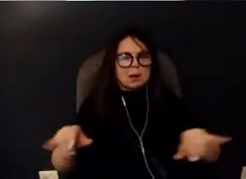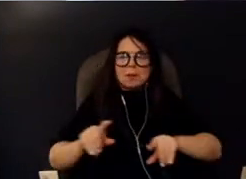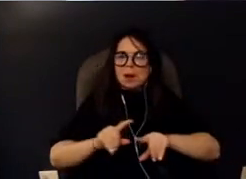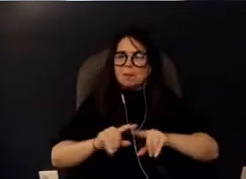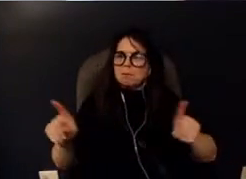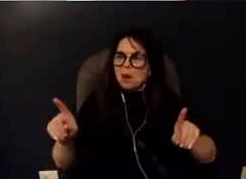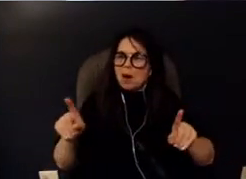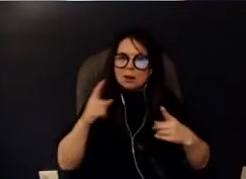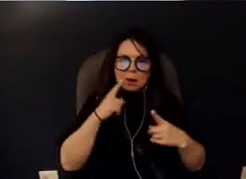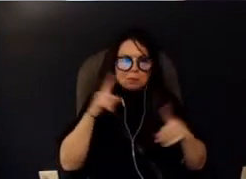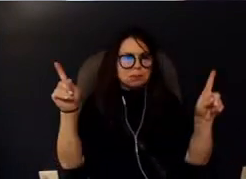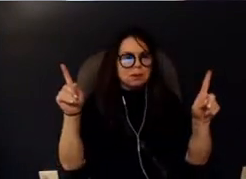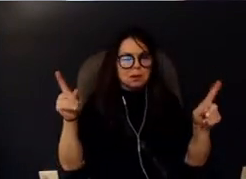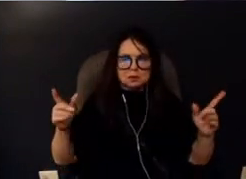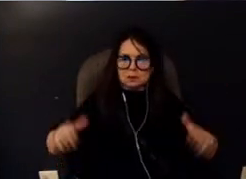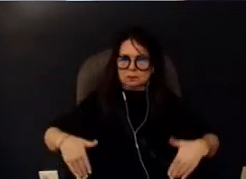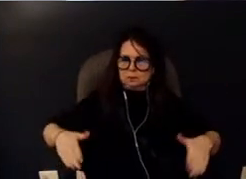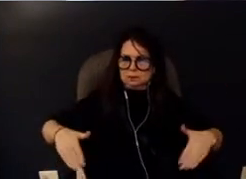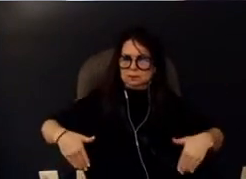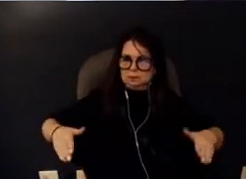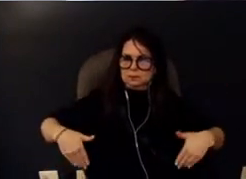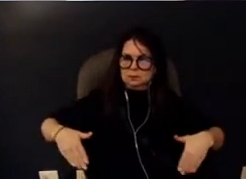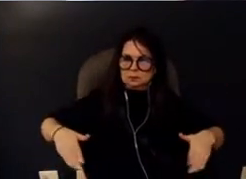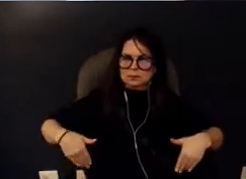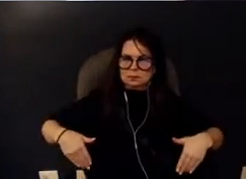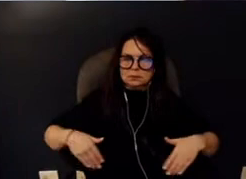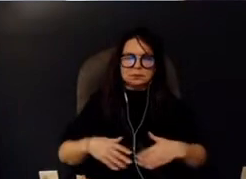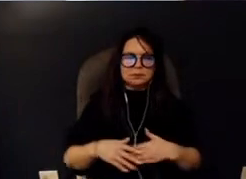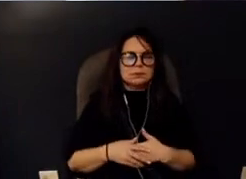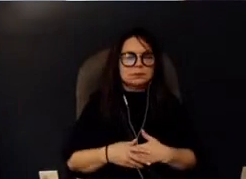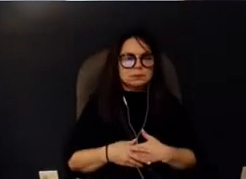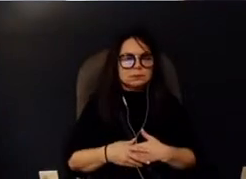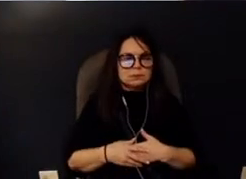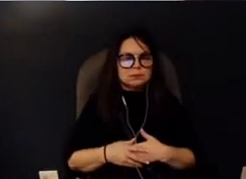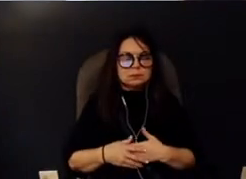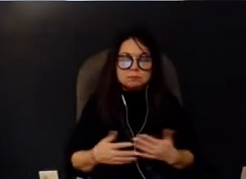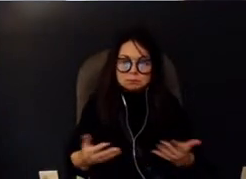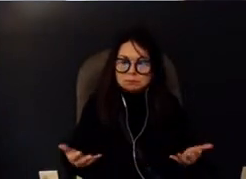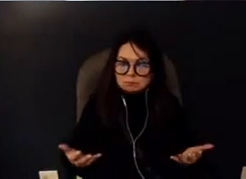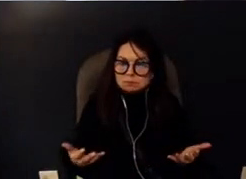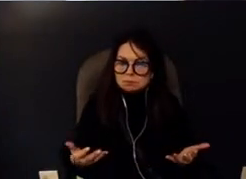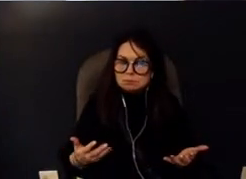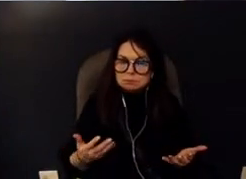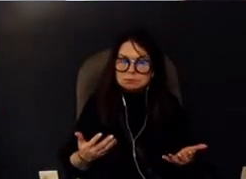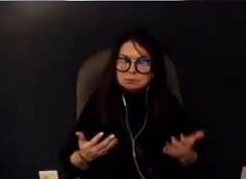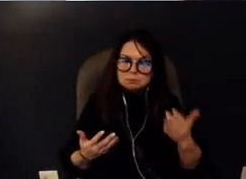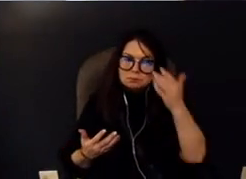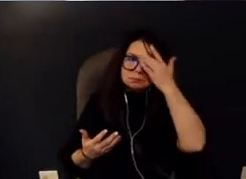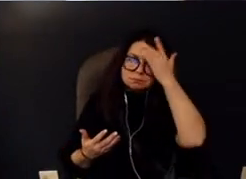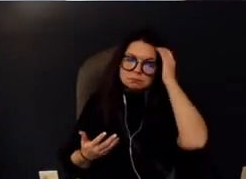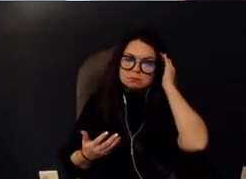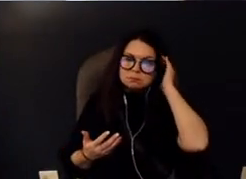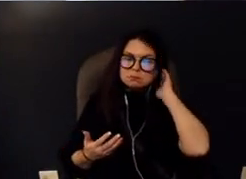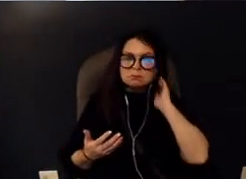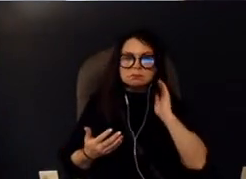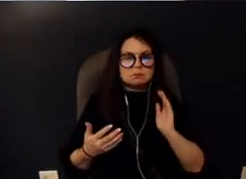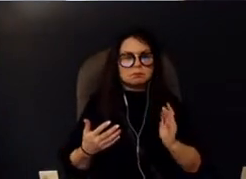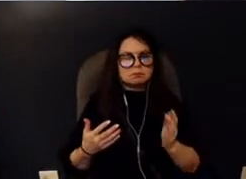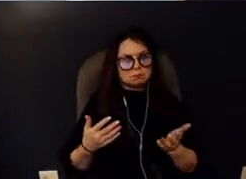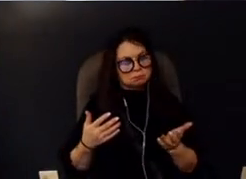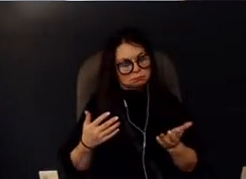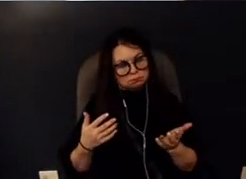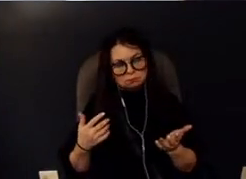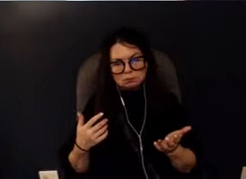And I believe that we have to quote my